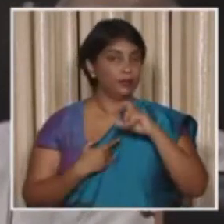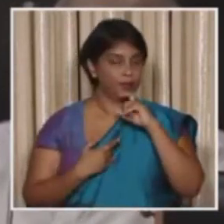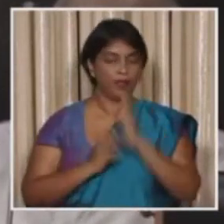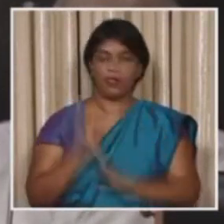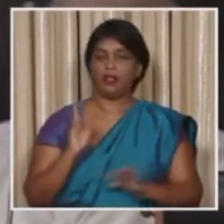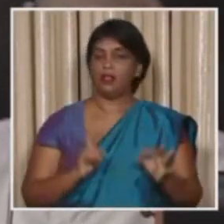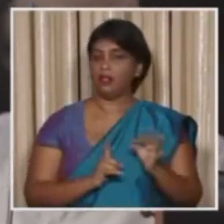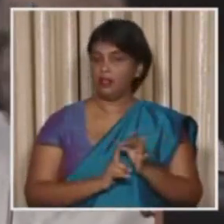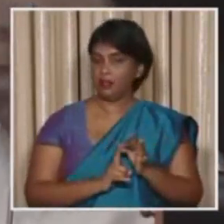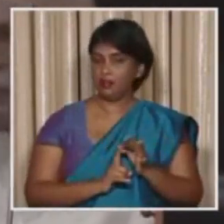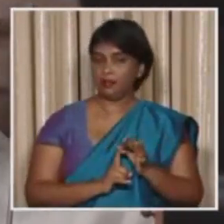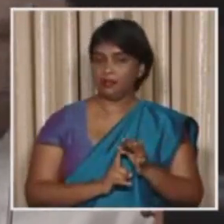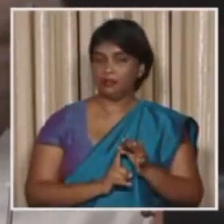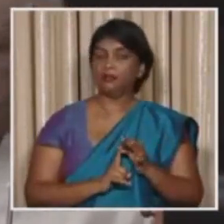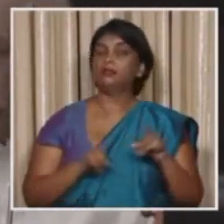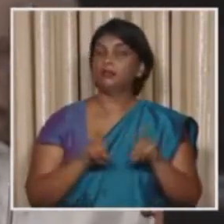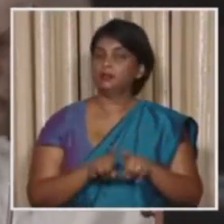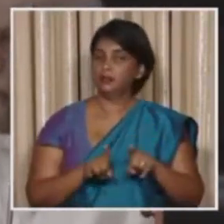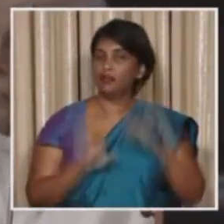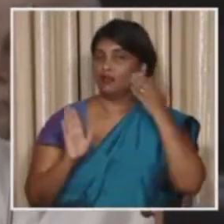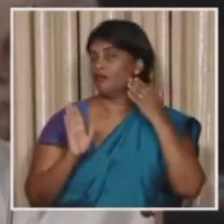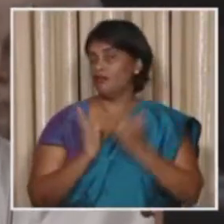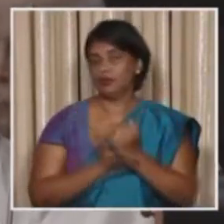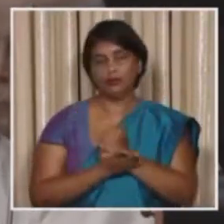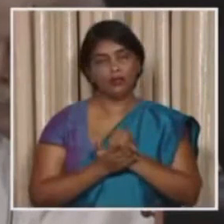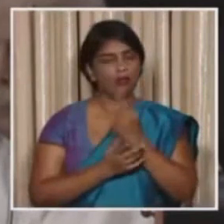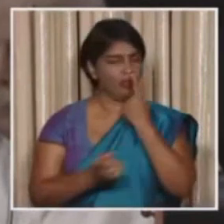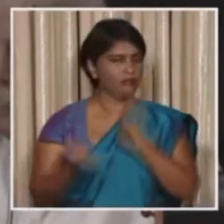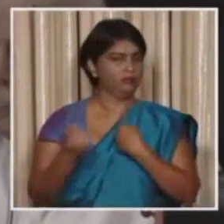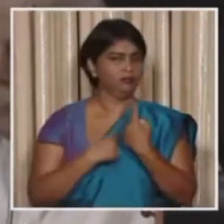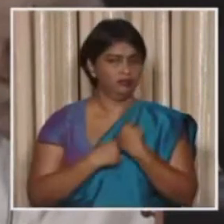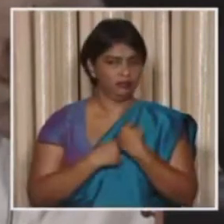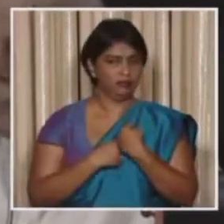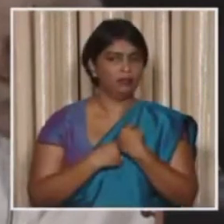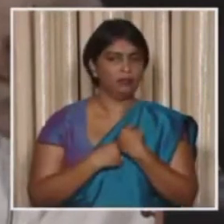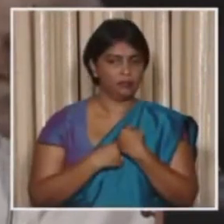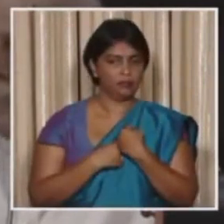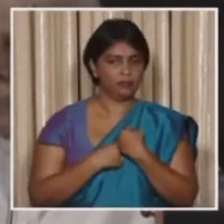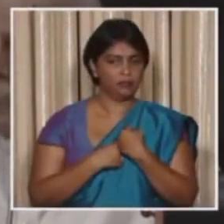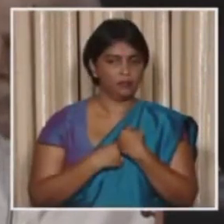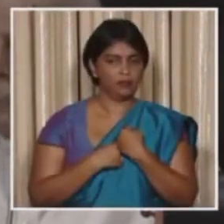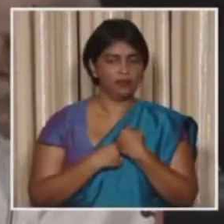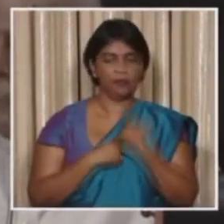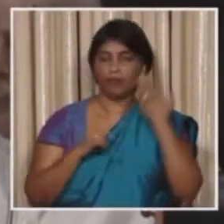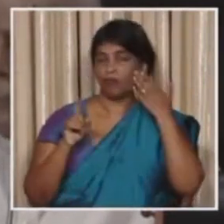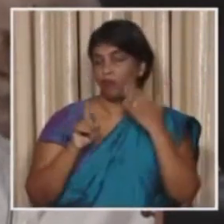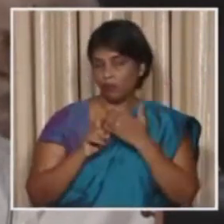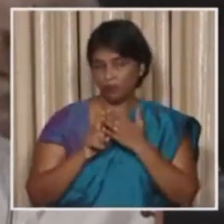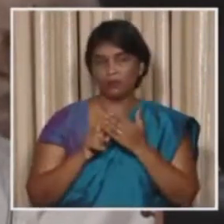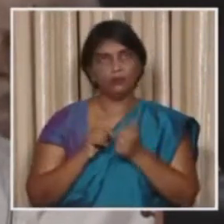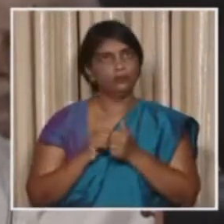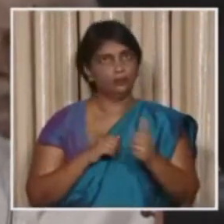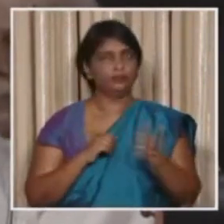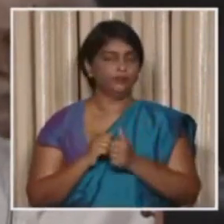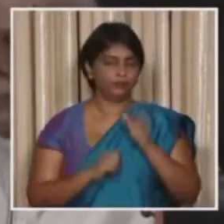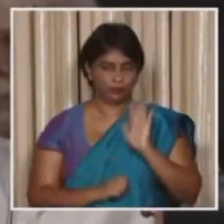to deal with all those requests. So I would request you all to take any issues on that matter with the two